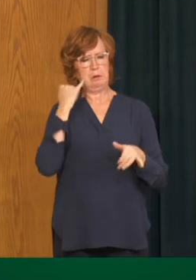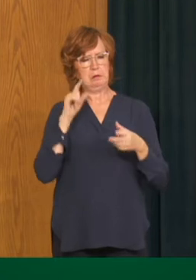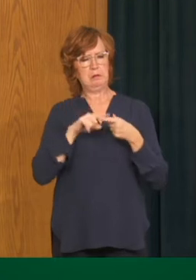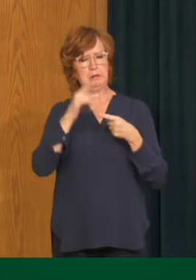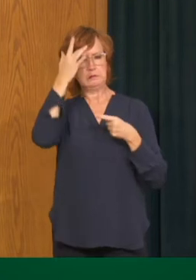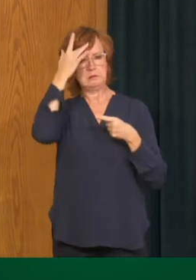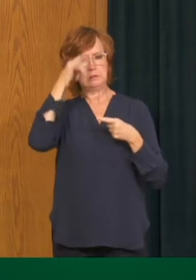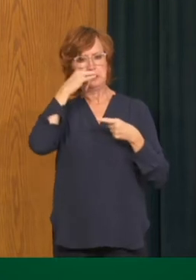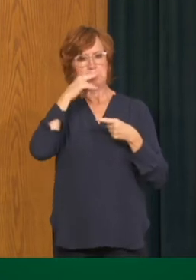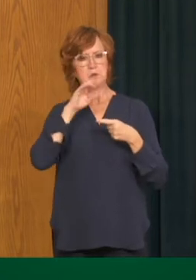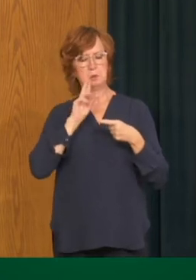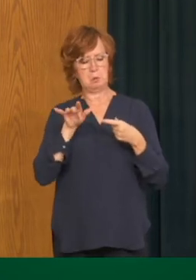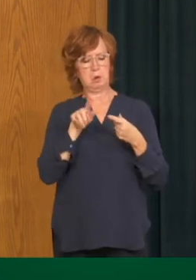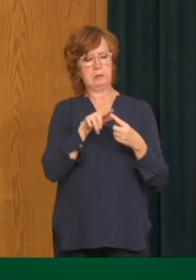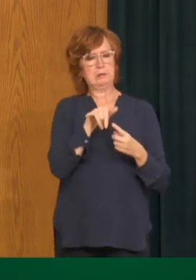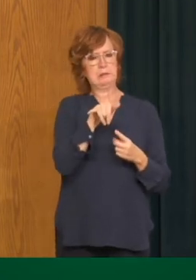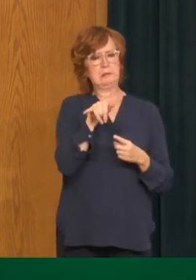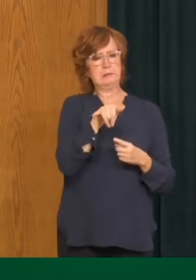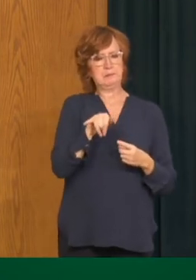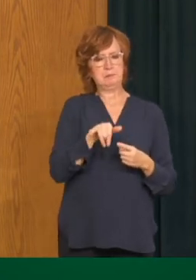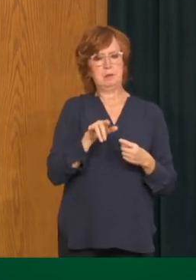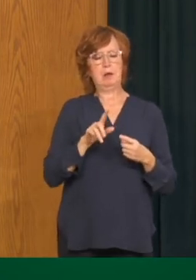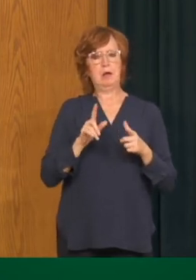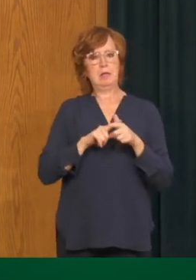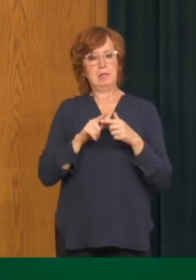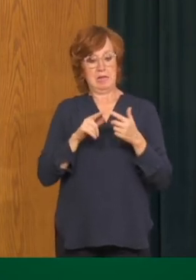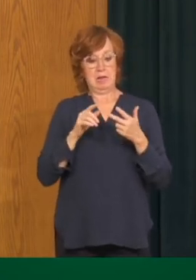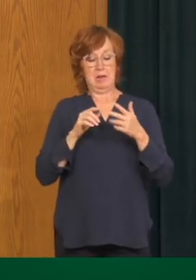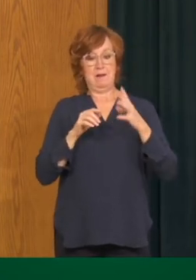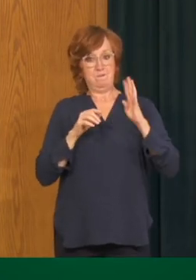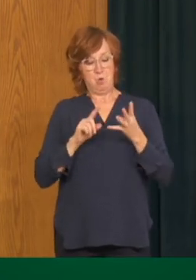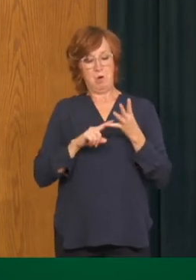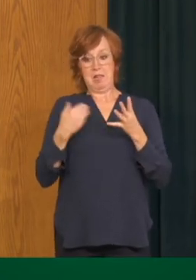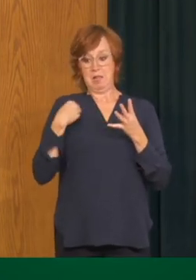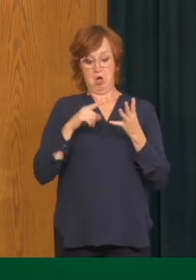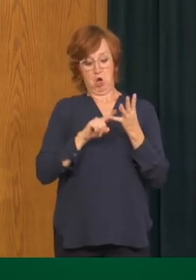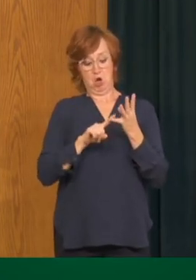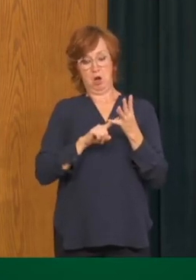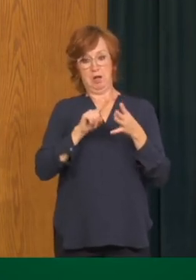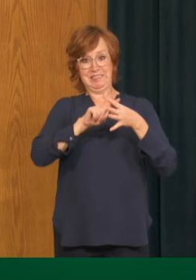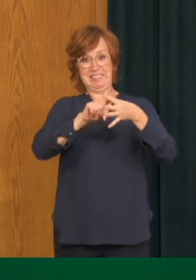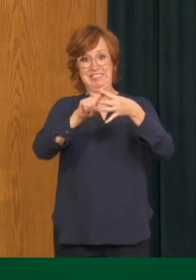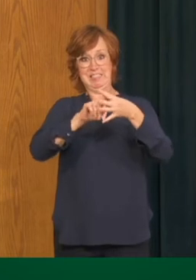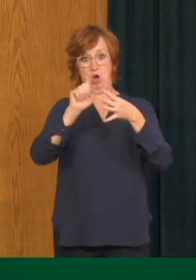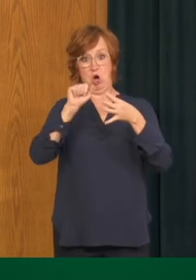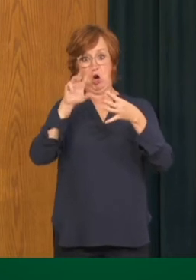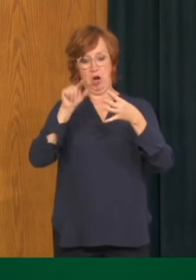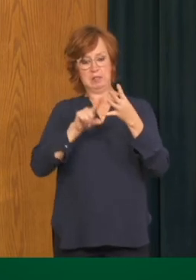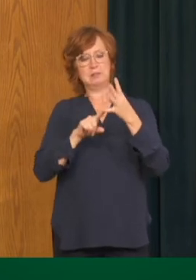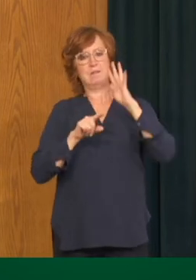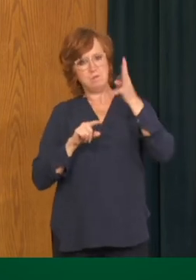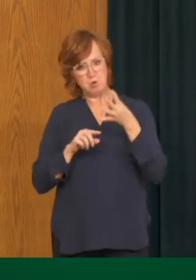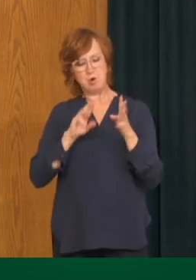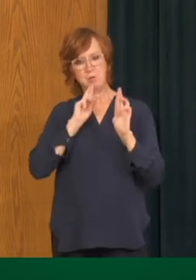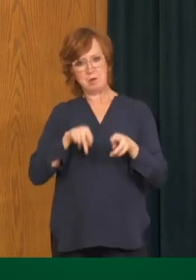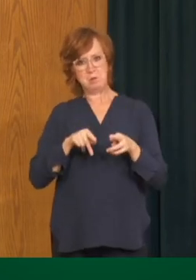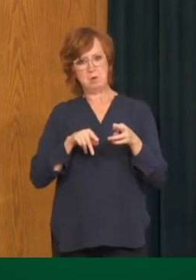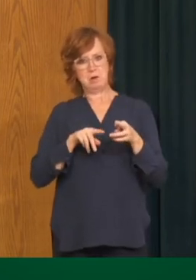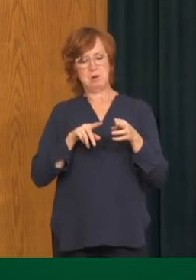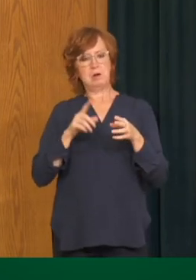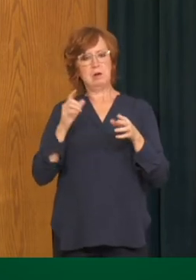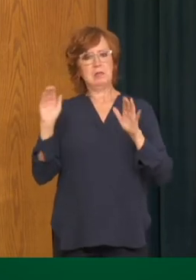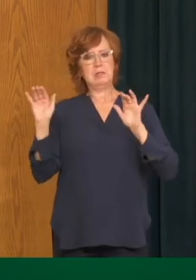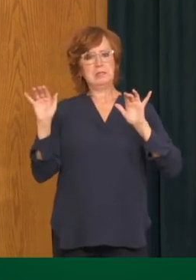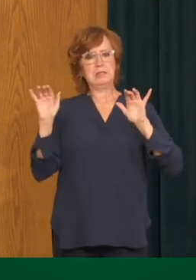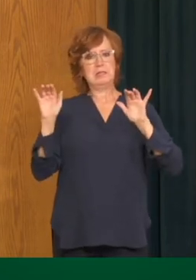posted, I think, in the beginning of August. So obviously, information is evolving on this, and this information is based on